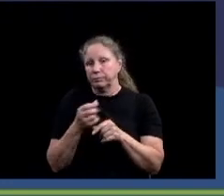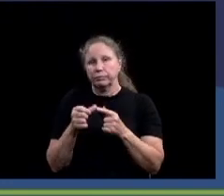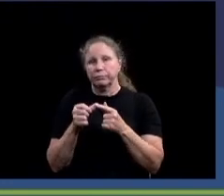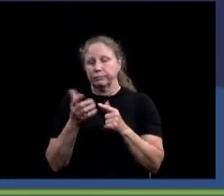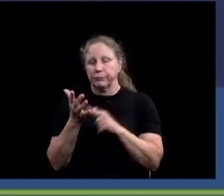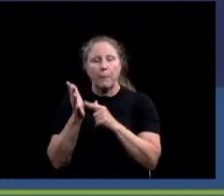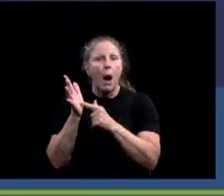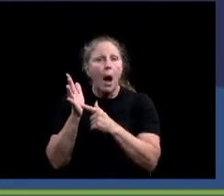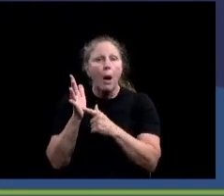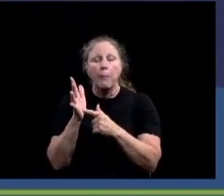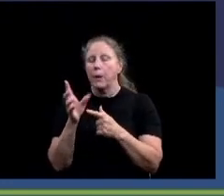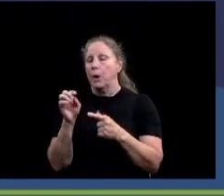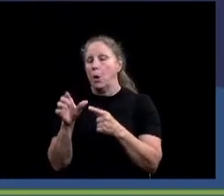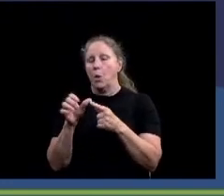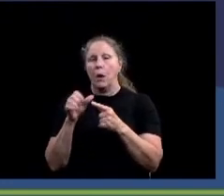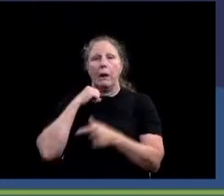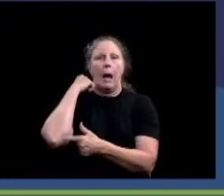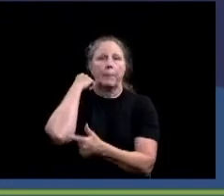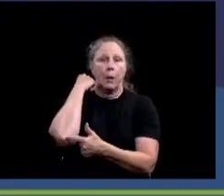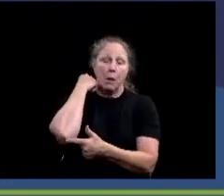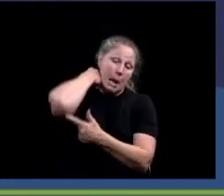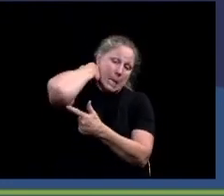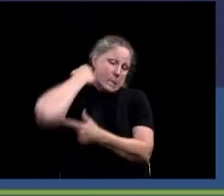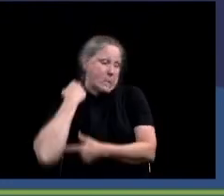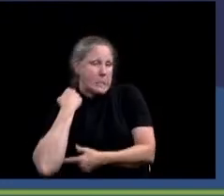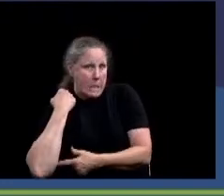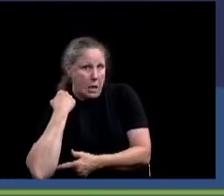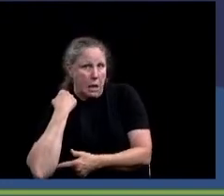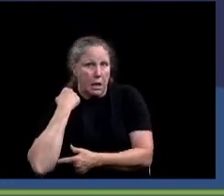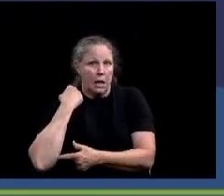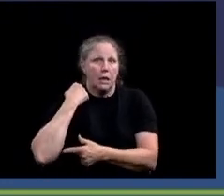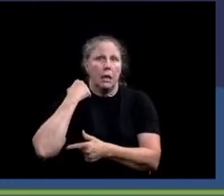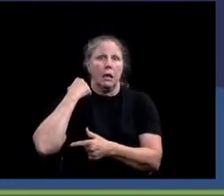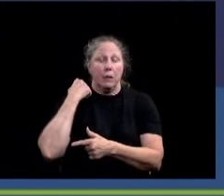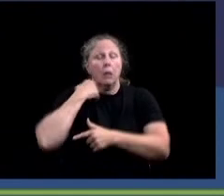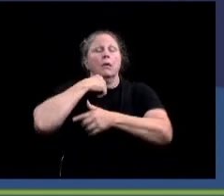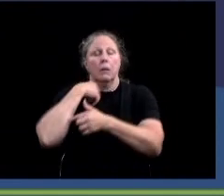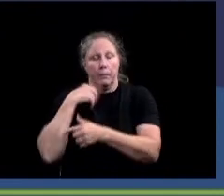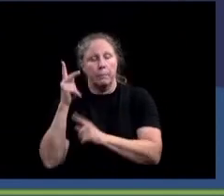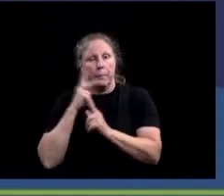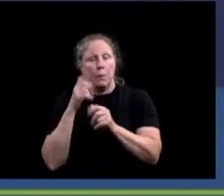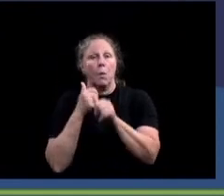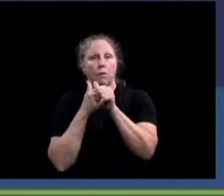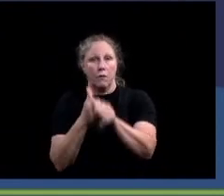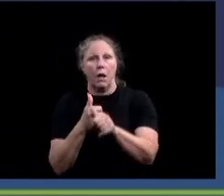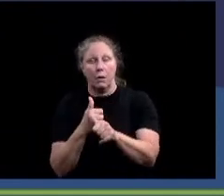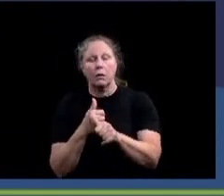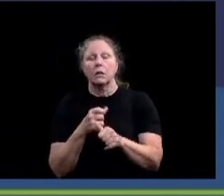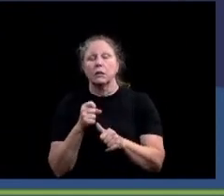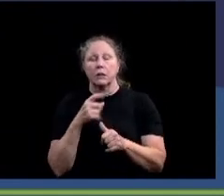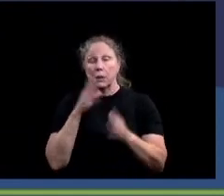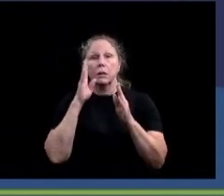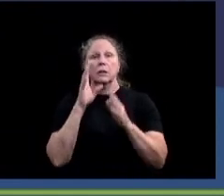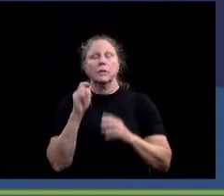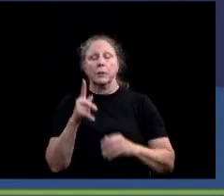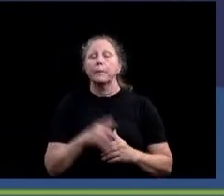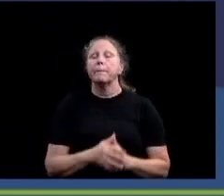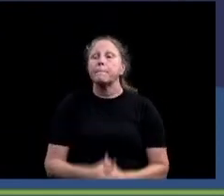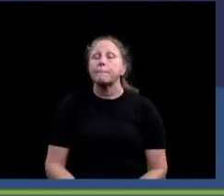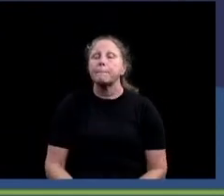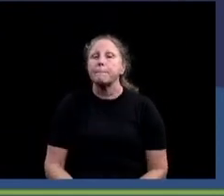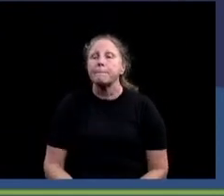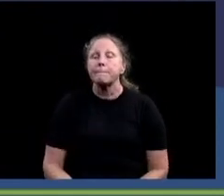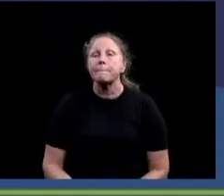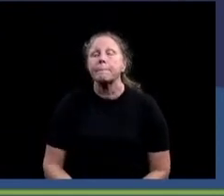to apply pressure to that area, it gets your attention in a hurry. So those are the 2 types of empty